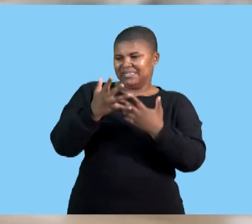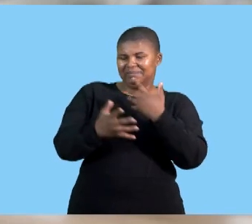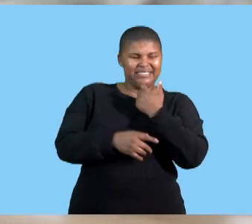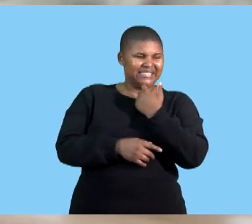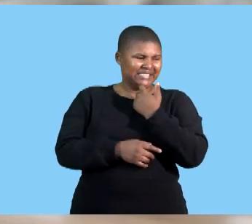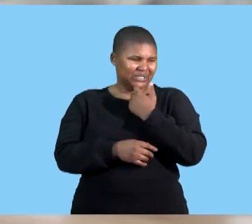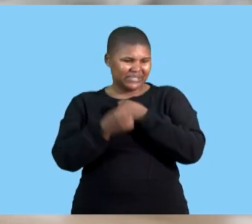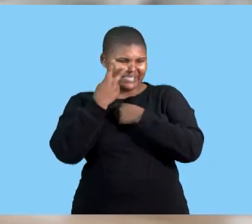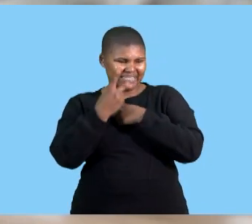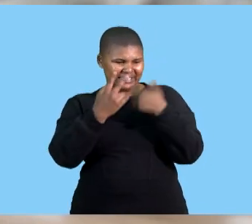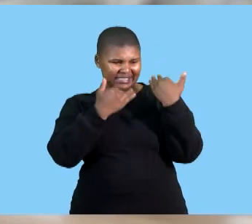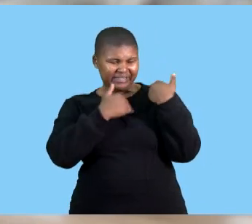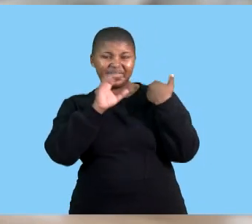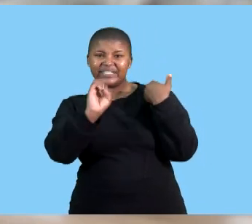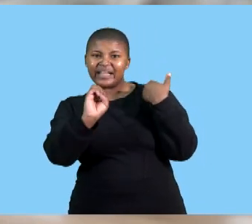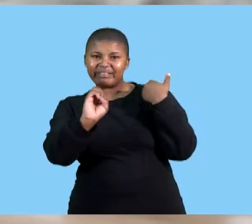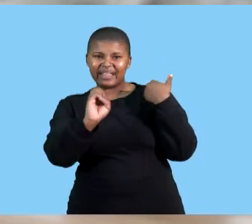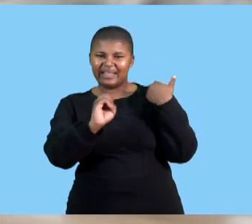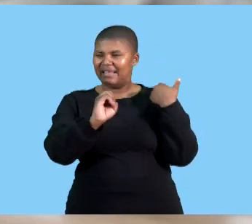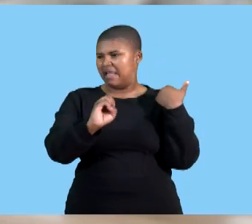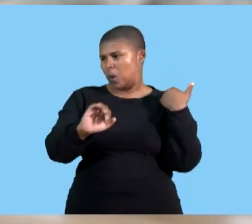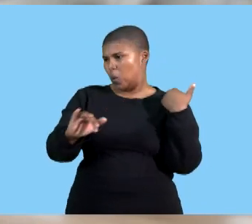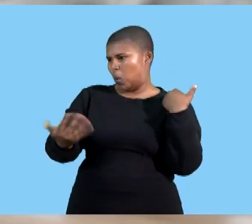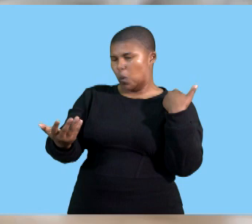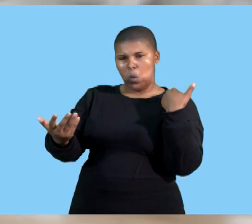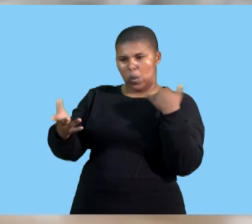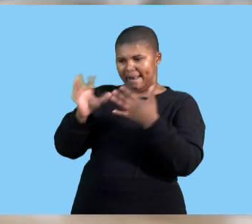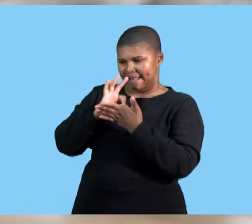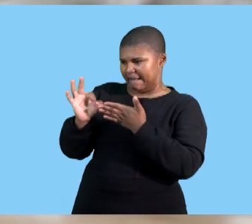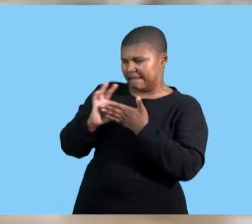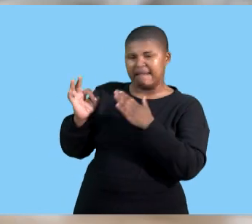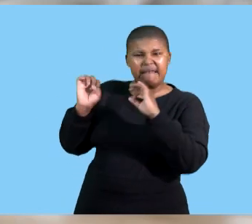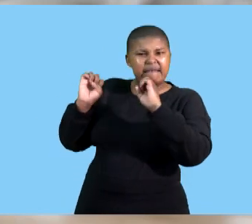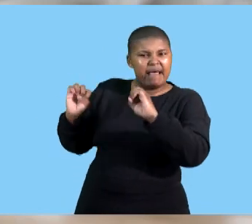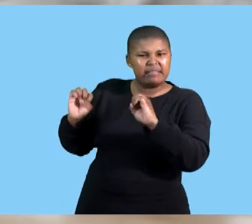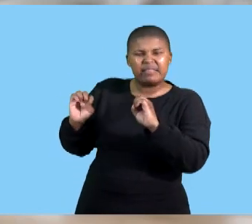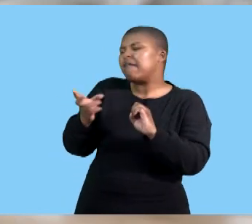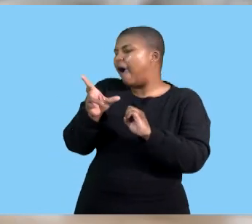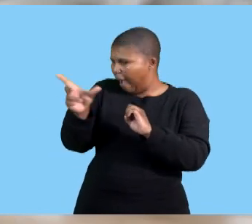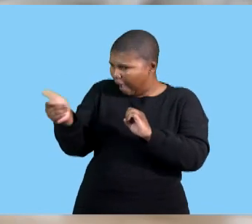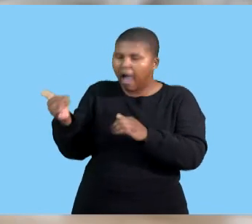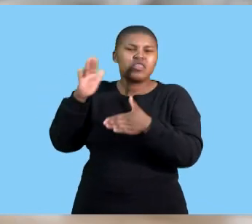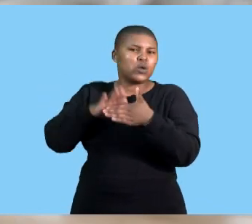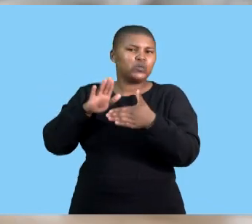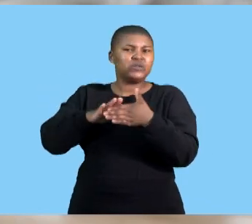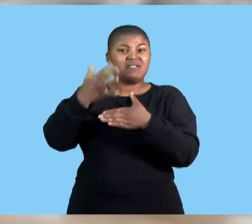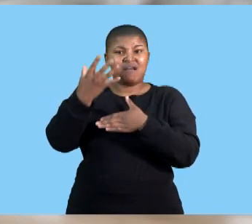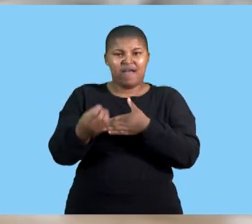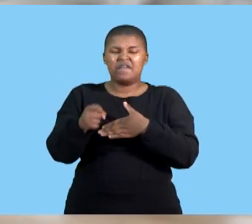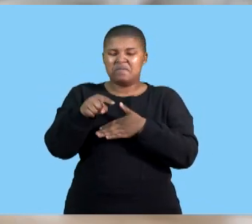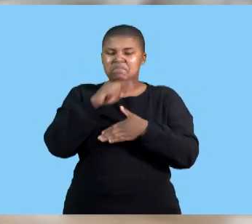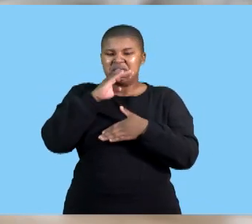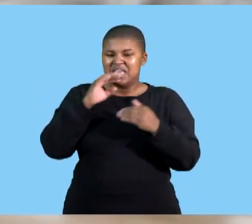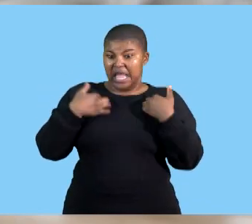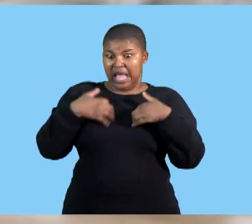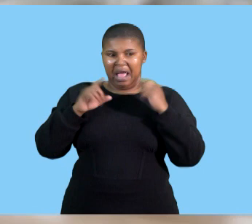or in other words, it's not safe for you to work there. It is not clean, or any other factor that might not make it